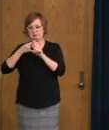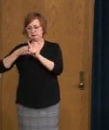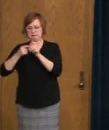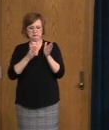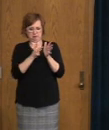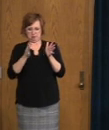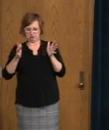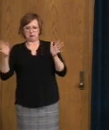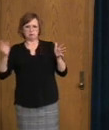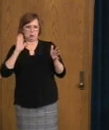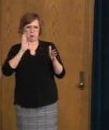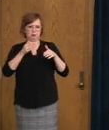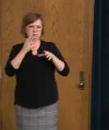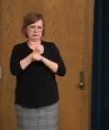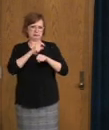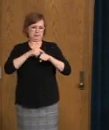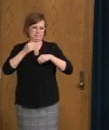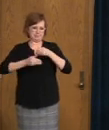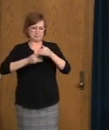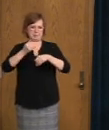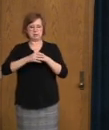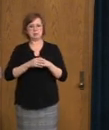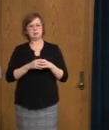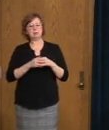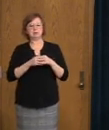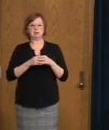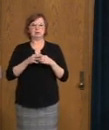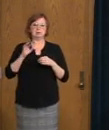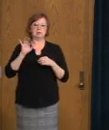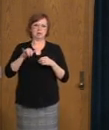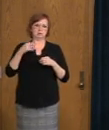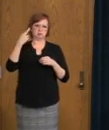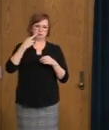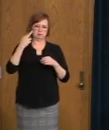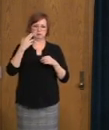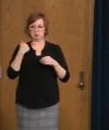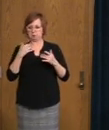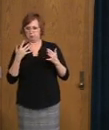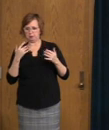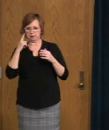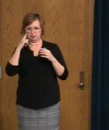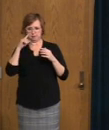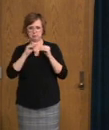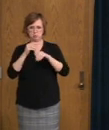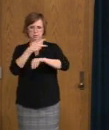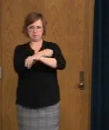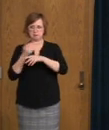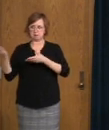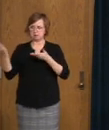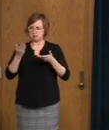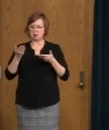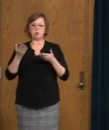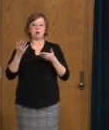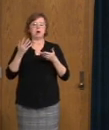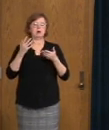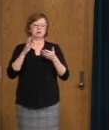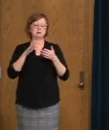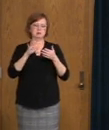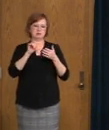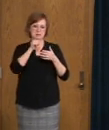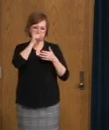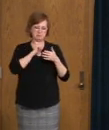we are doing to make sure that our case numbers continue to trend downwards, so that in January we can